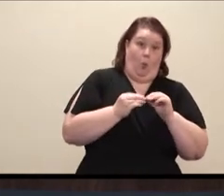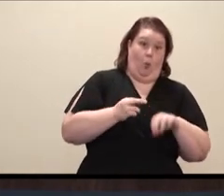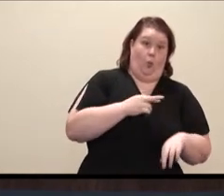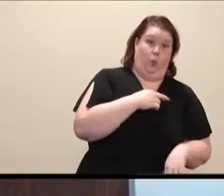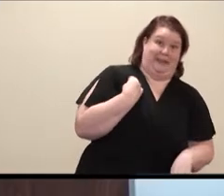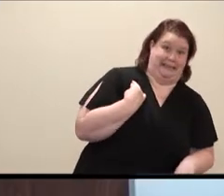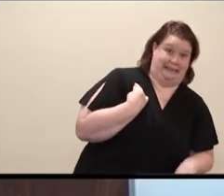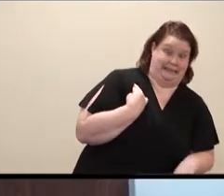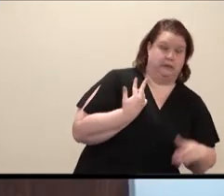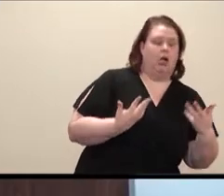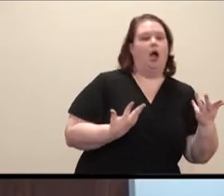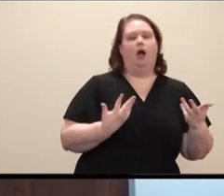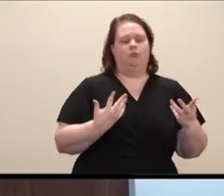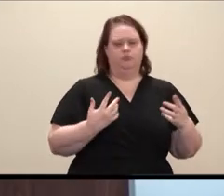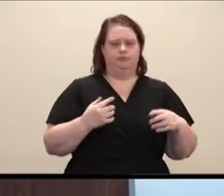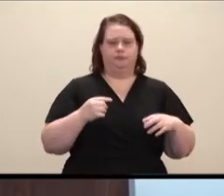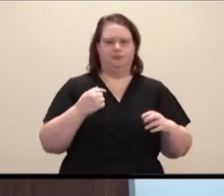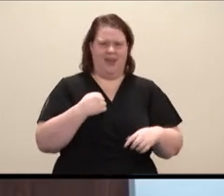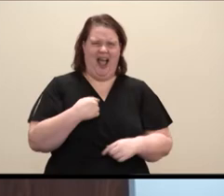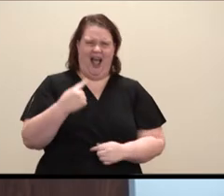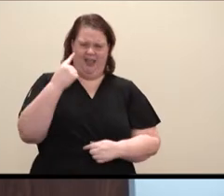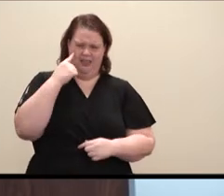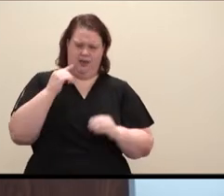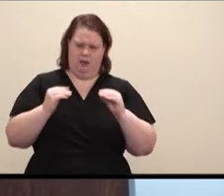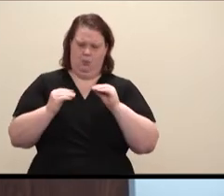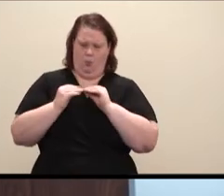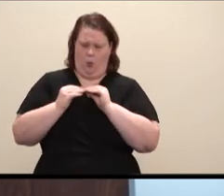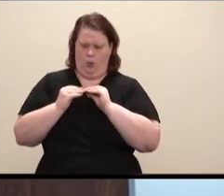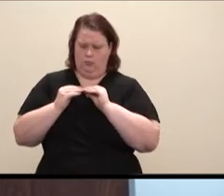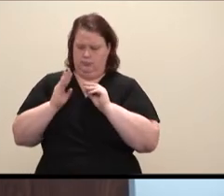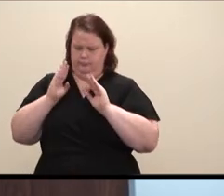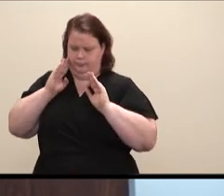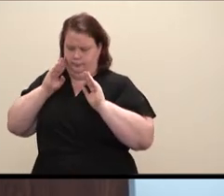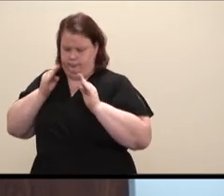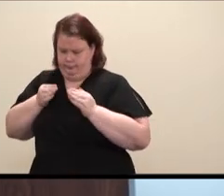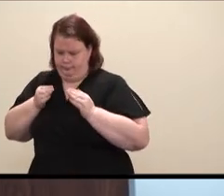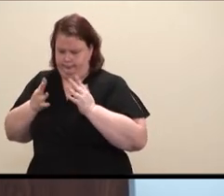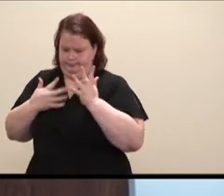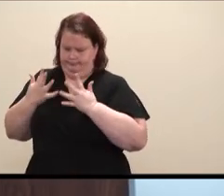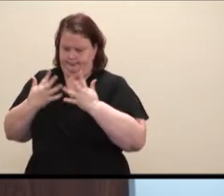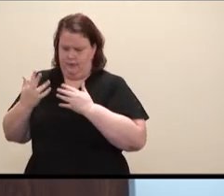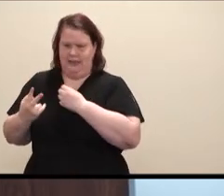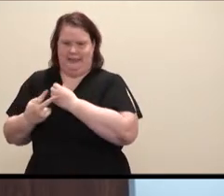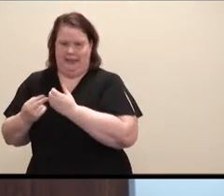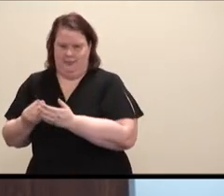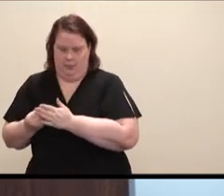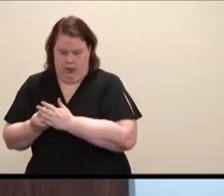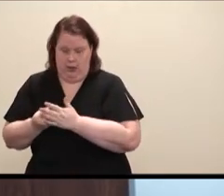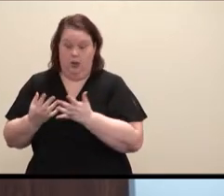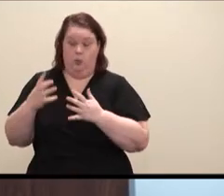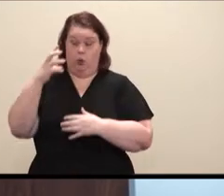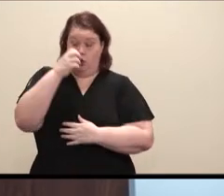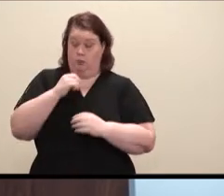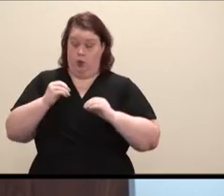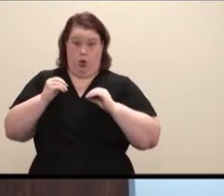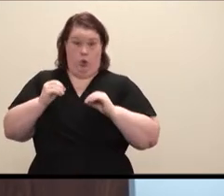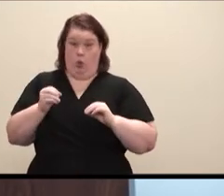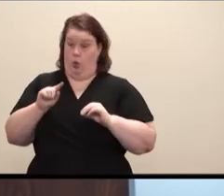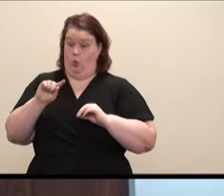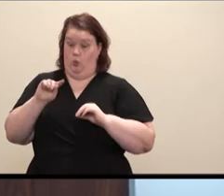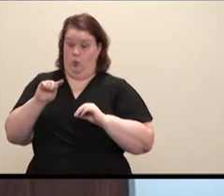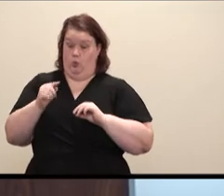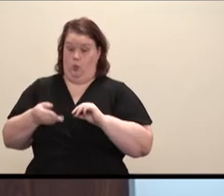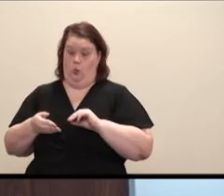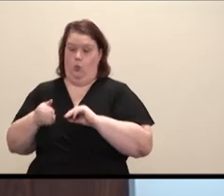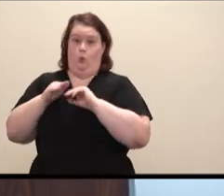I think they're conservative. You know, our tax base growth, we're assuming no growth in the tax base for right now, and then 3% per